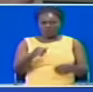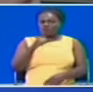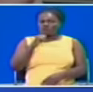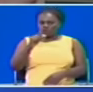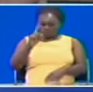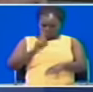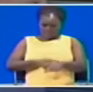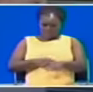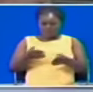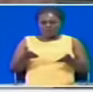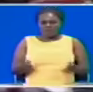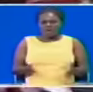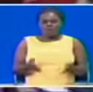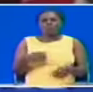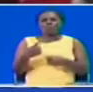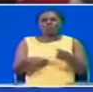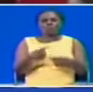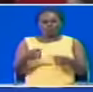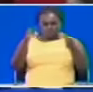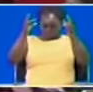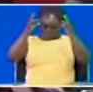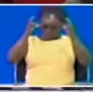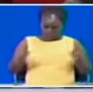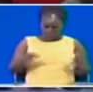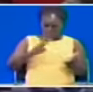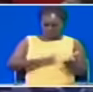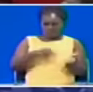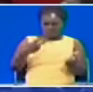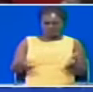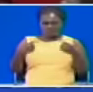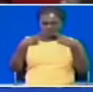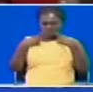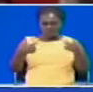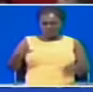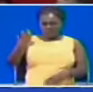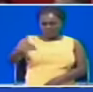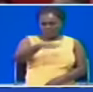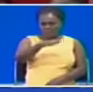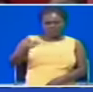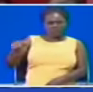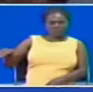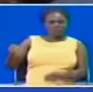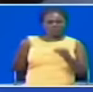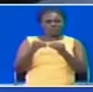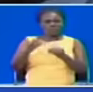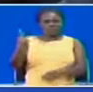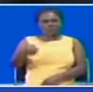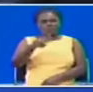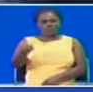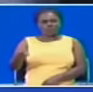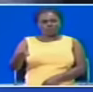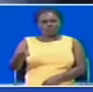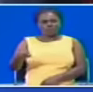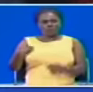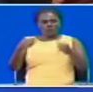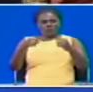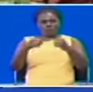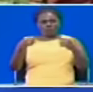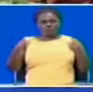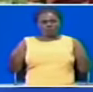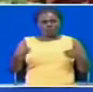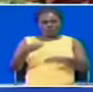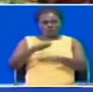this stage of the proceeding. The ruling failing to declare Parliament's morning session as illegal would prompt the opposition to